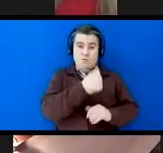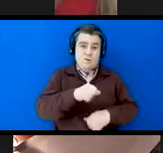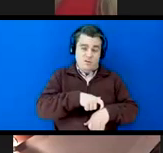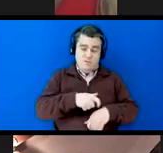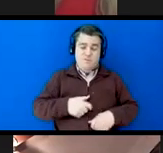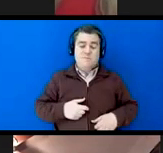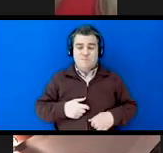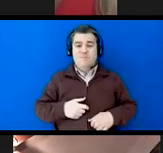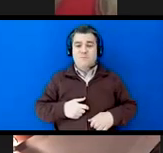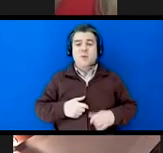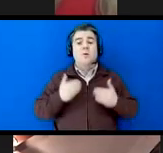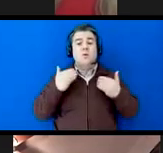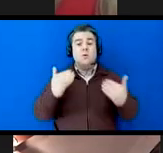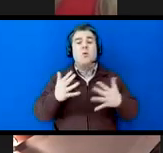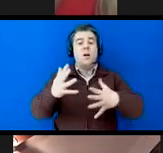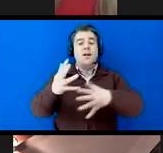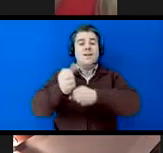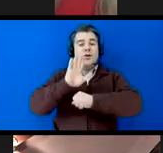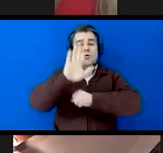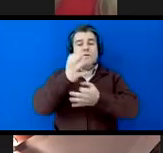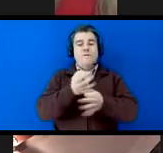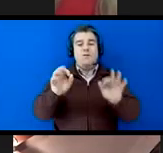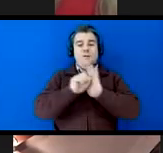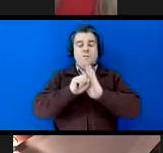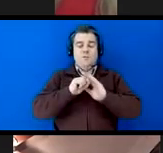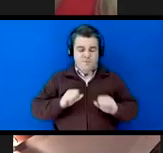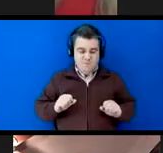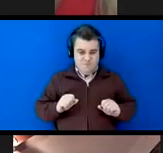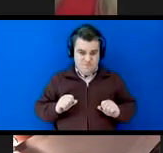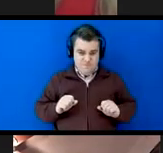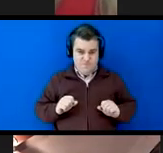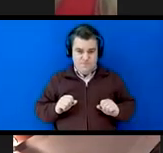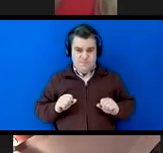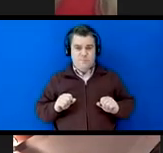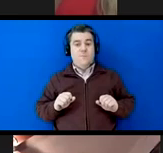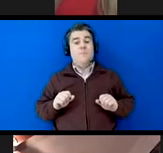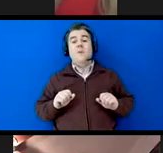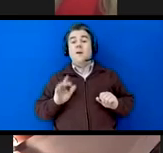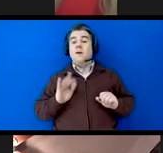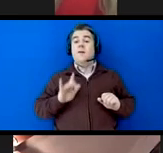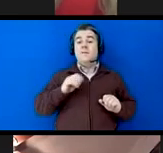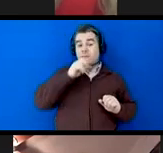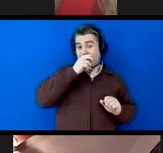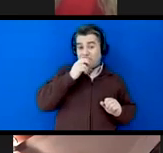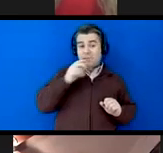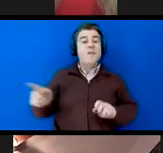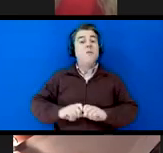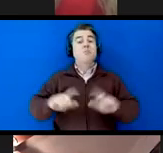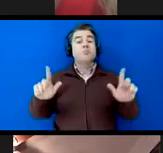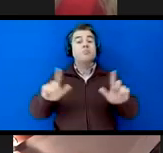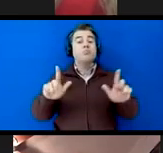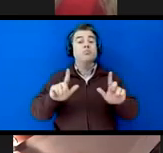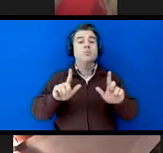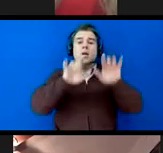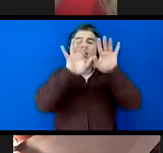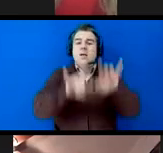go ahead and click on Get Your Free Sample. So here, what happens is it automatically takes them to a sample entry